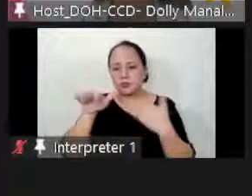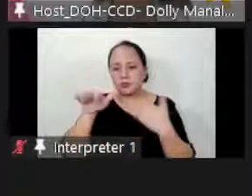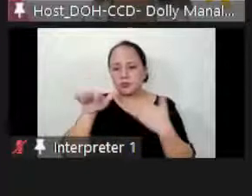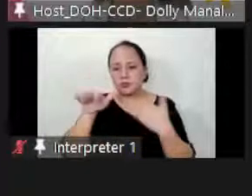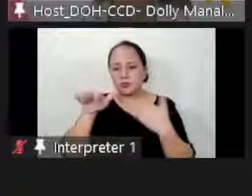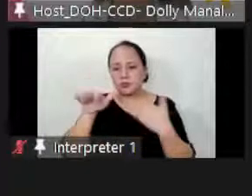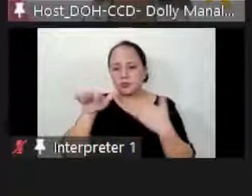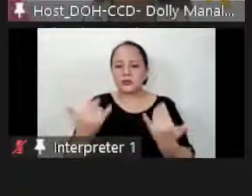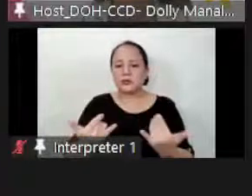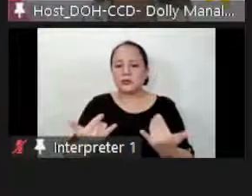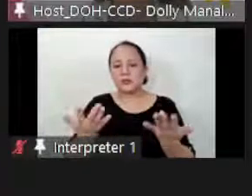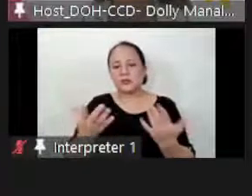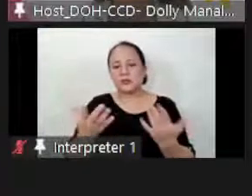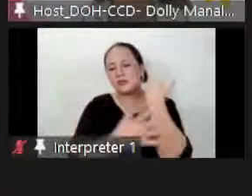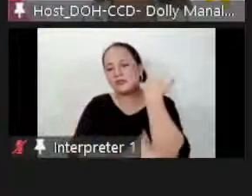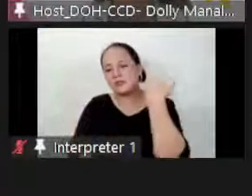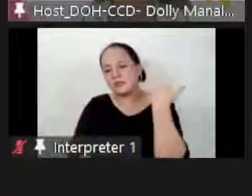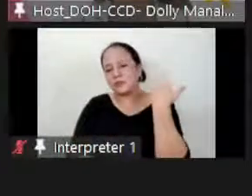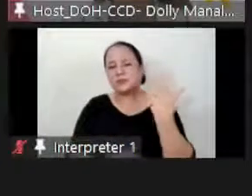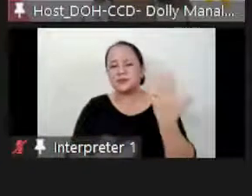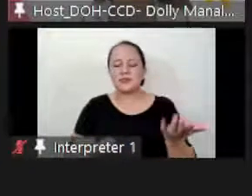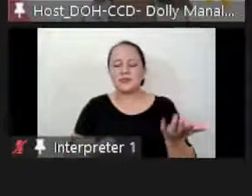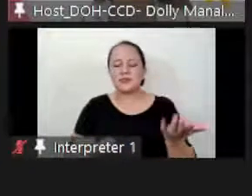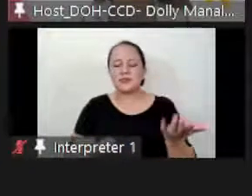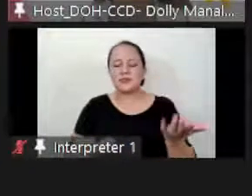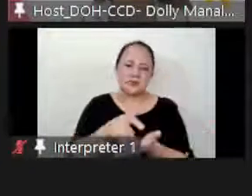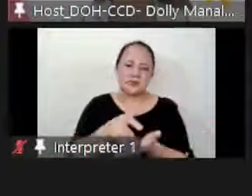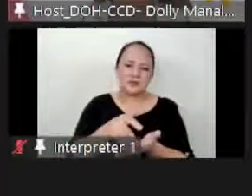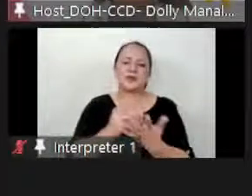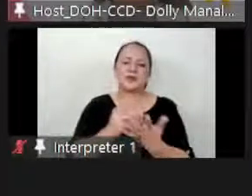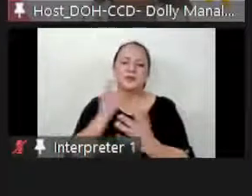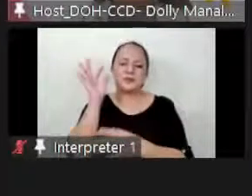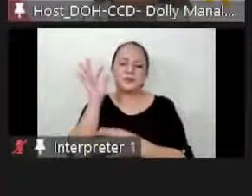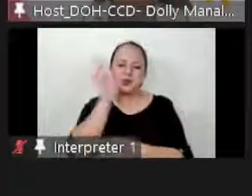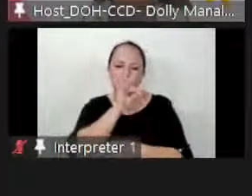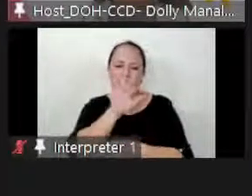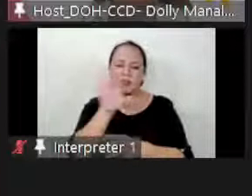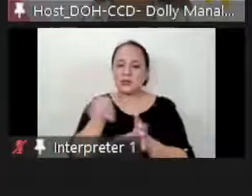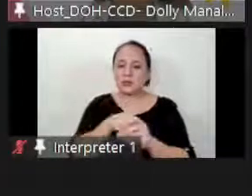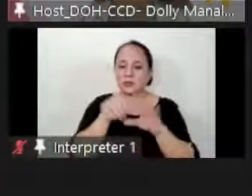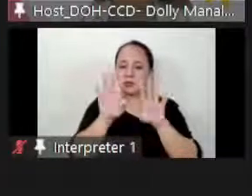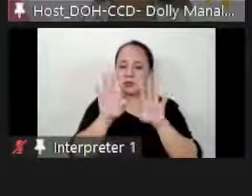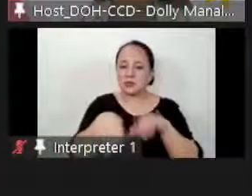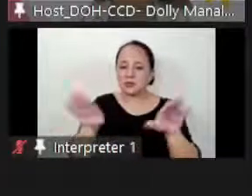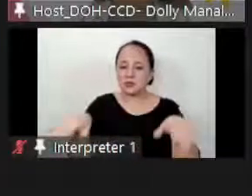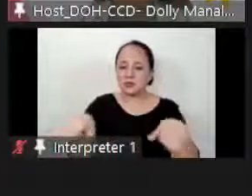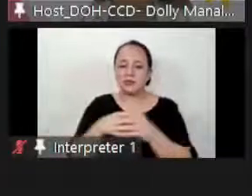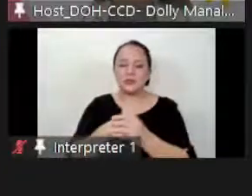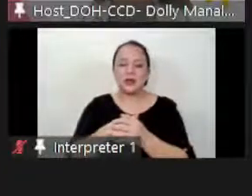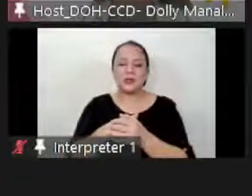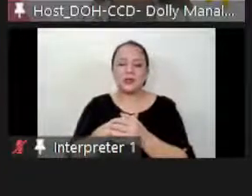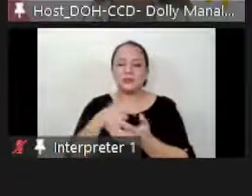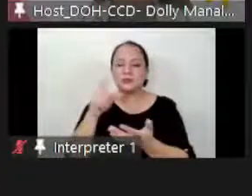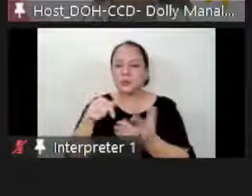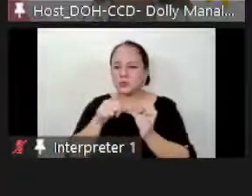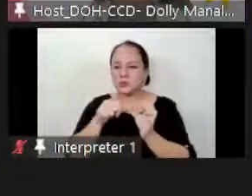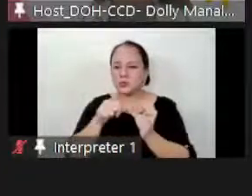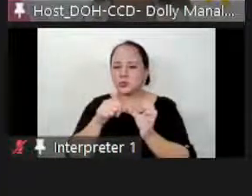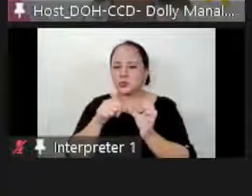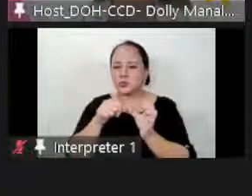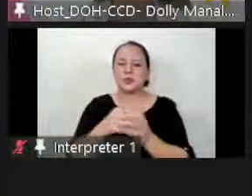the underprivileged, poor, and marginalized Filipinos, including children, must be our continuing